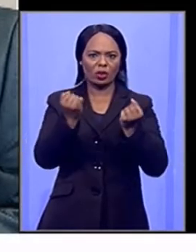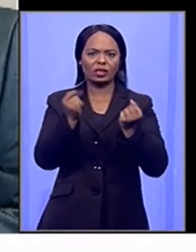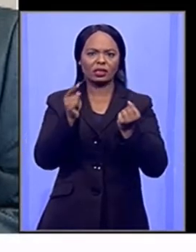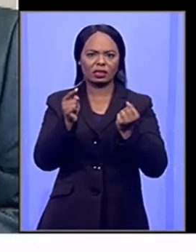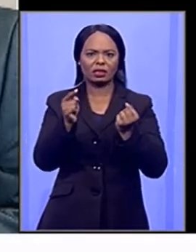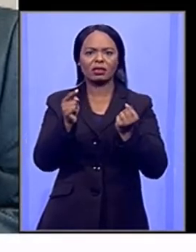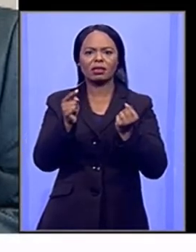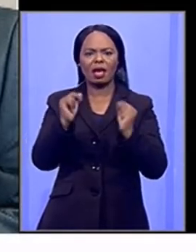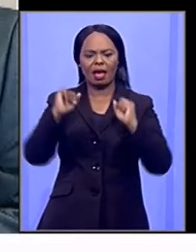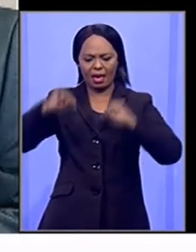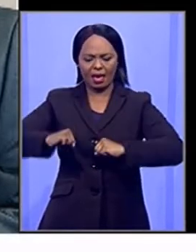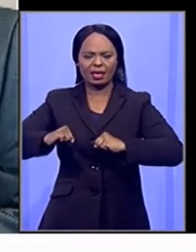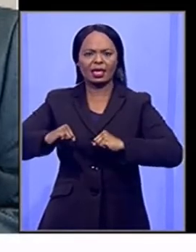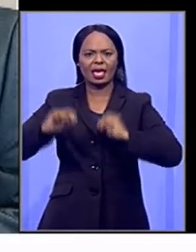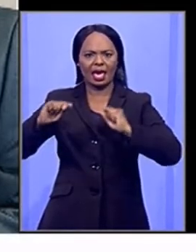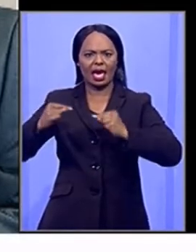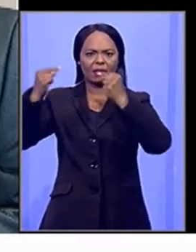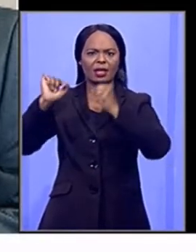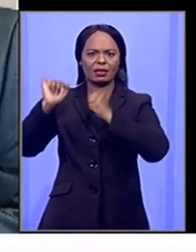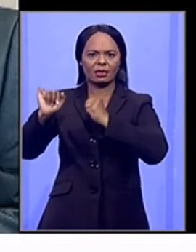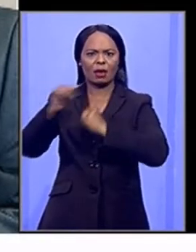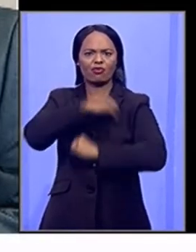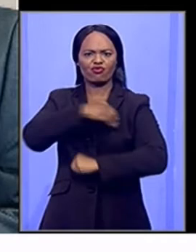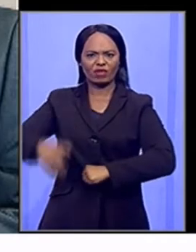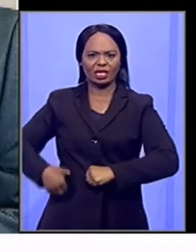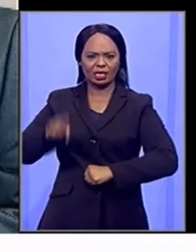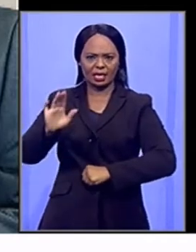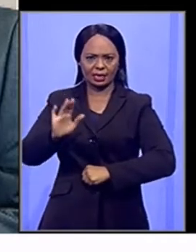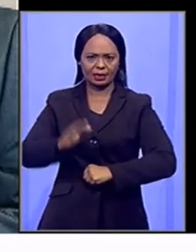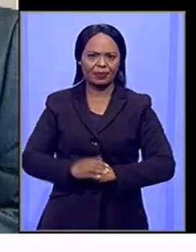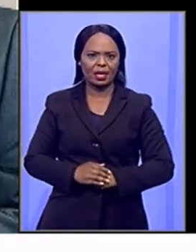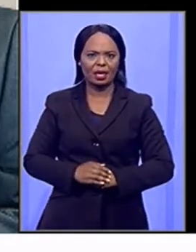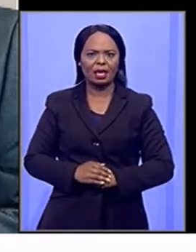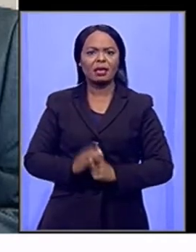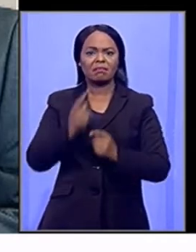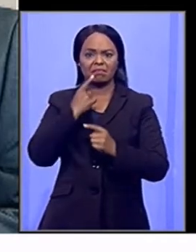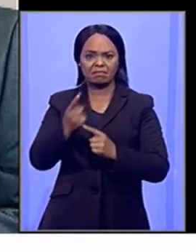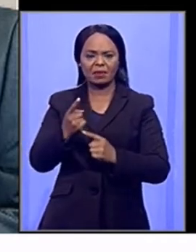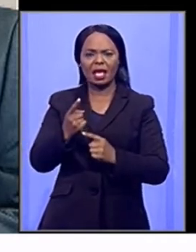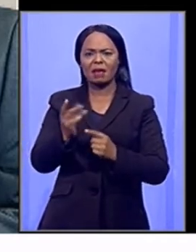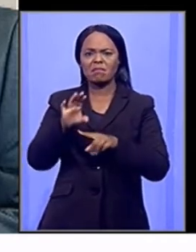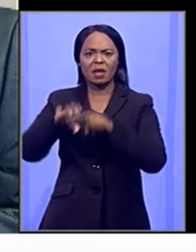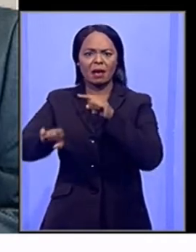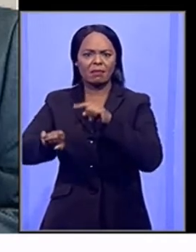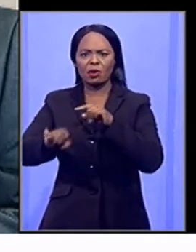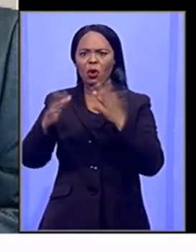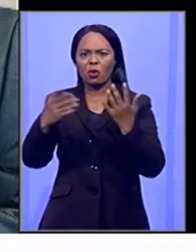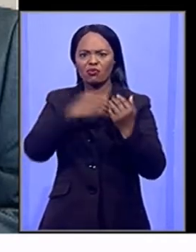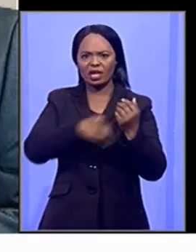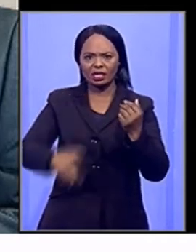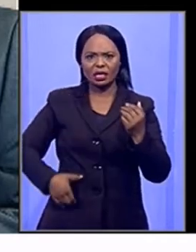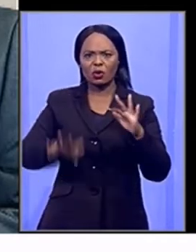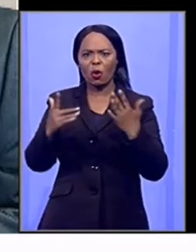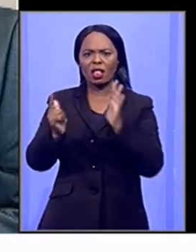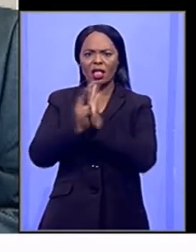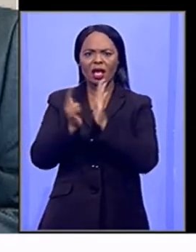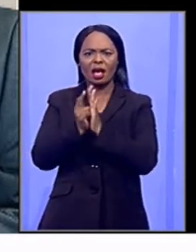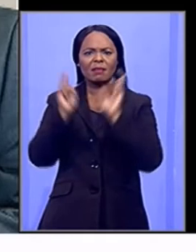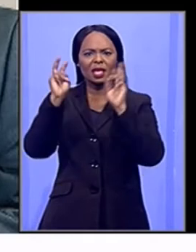arguments and held that the plaintiffs had not established that the President bore any legal duty in relation